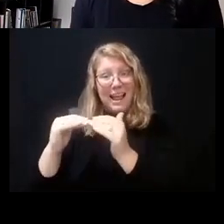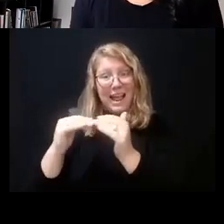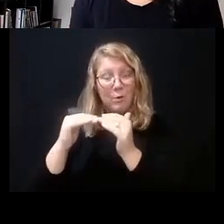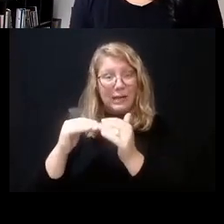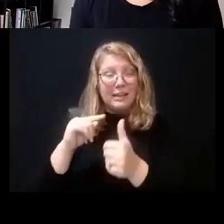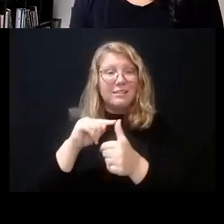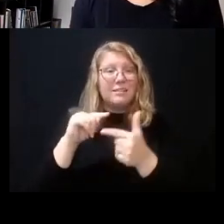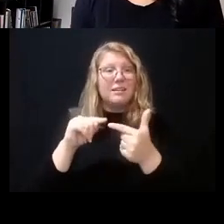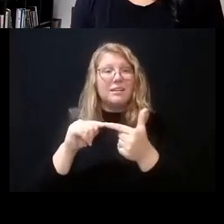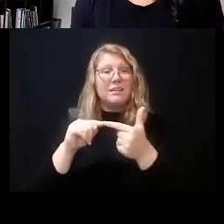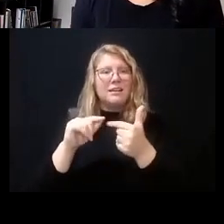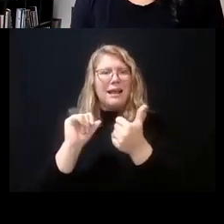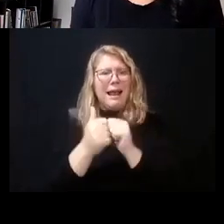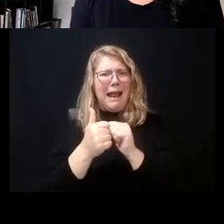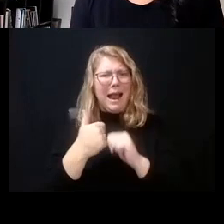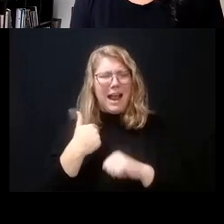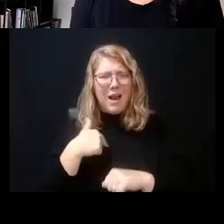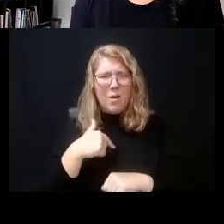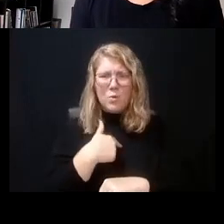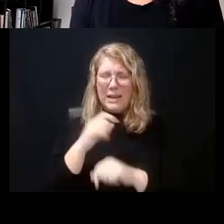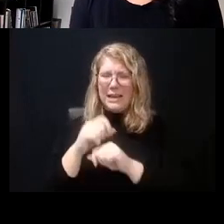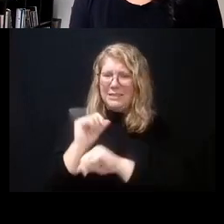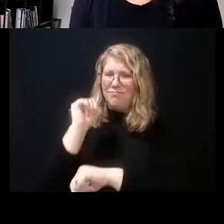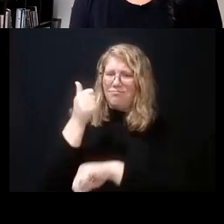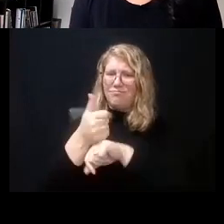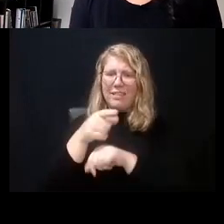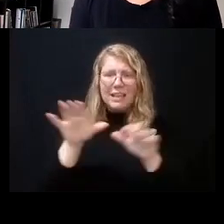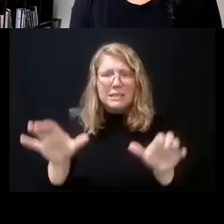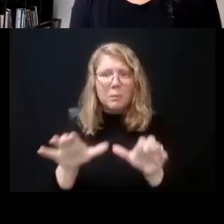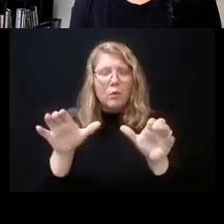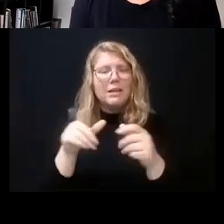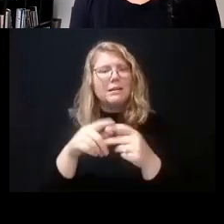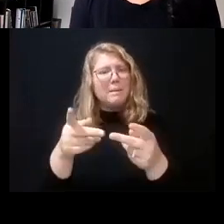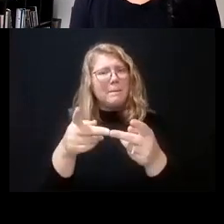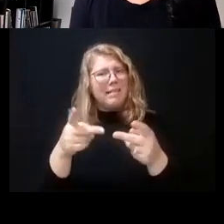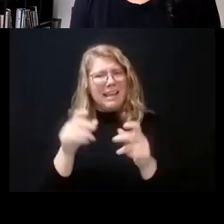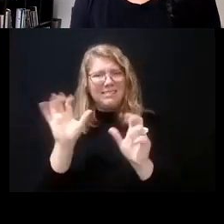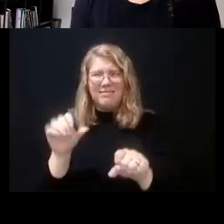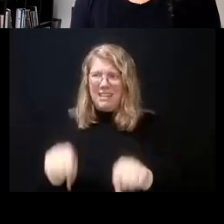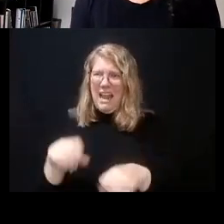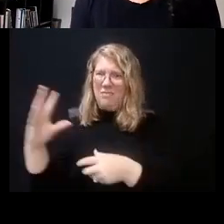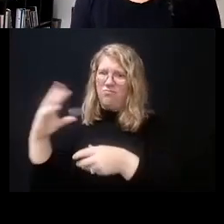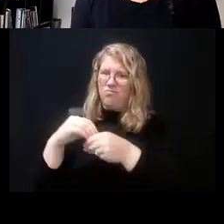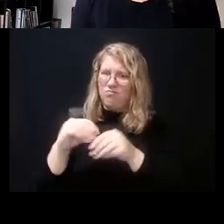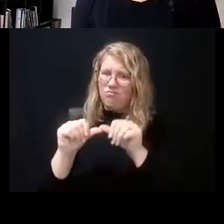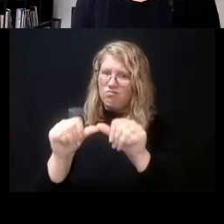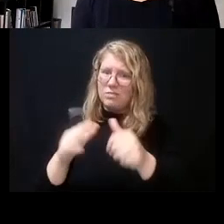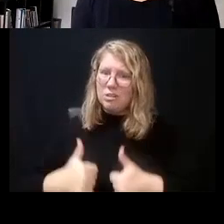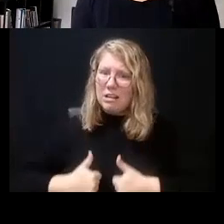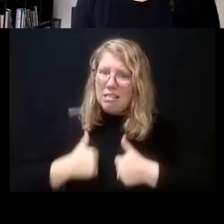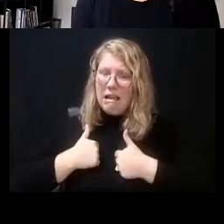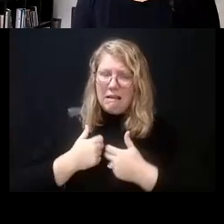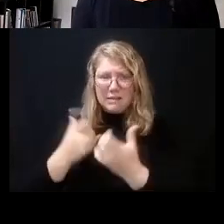we make this movement a place that people can be for their lives and be able to support their families is